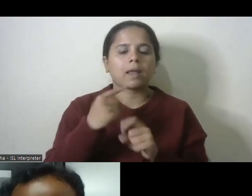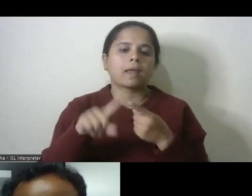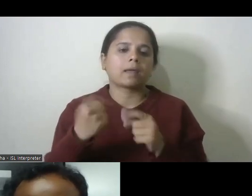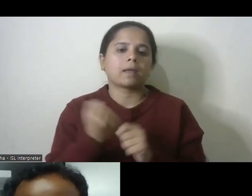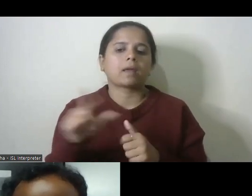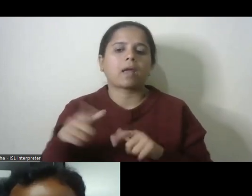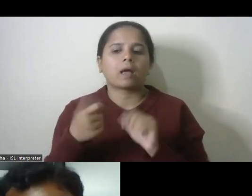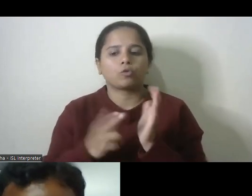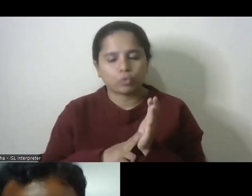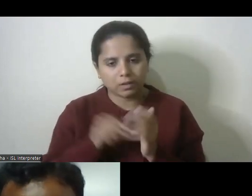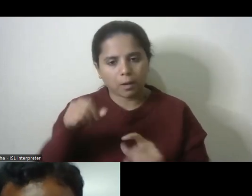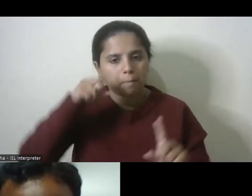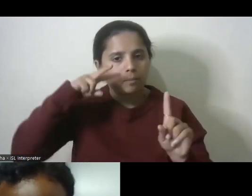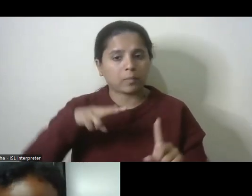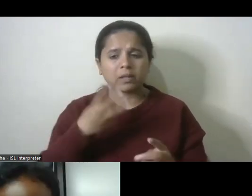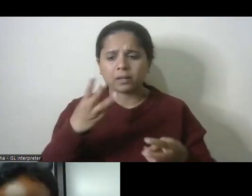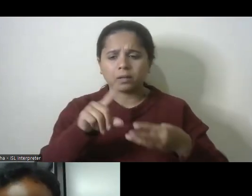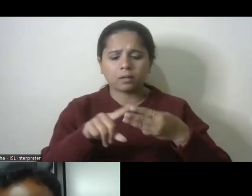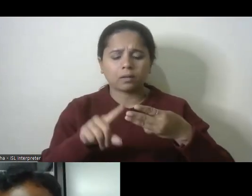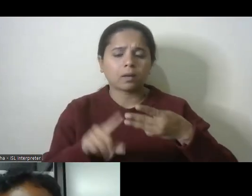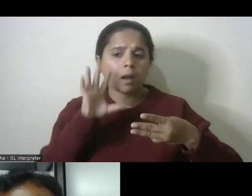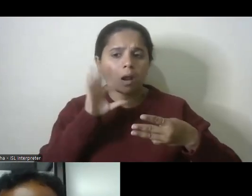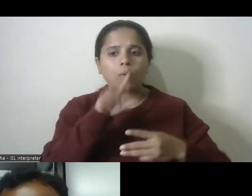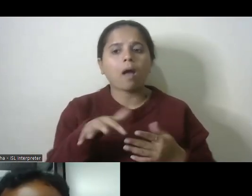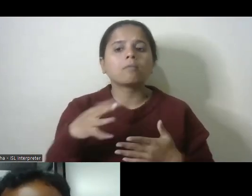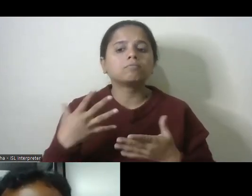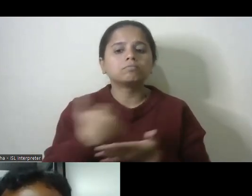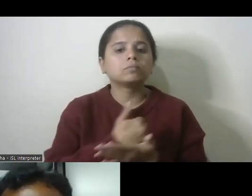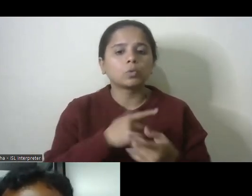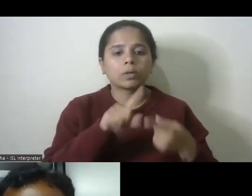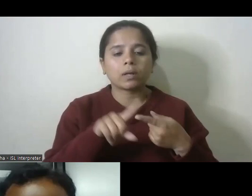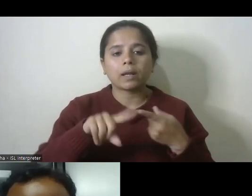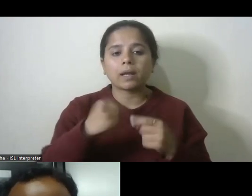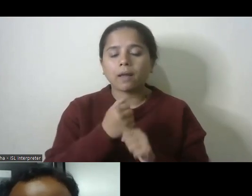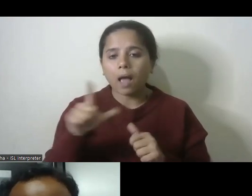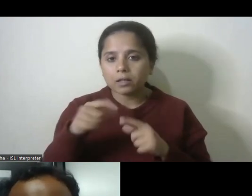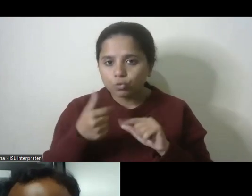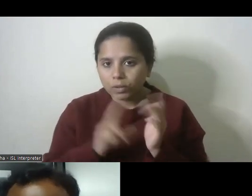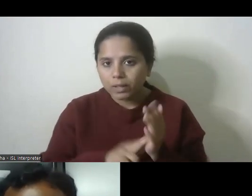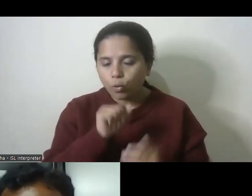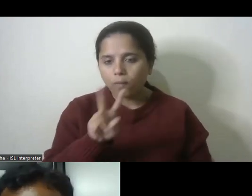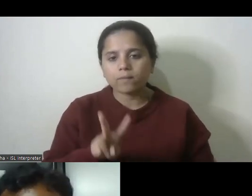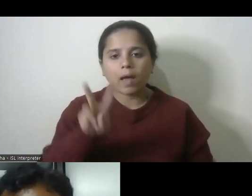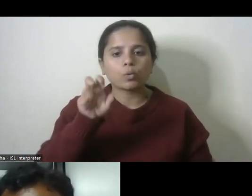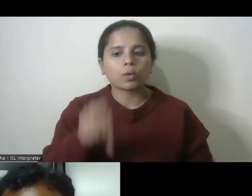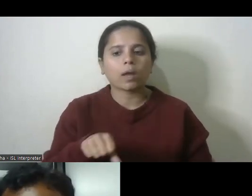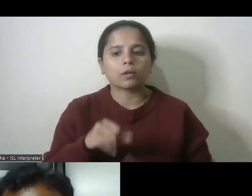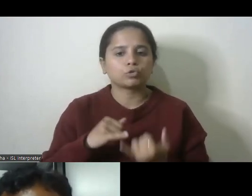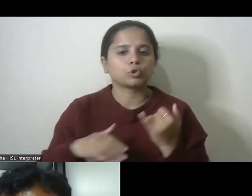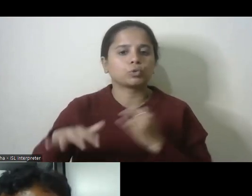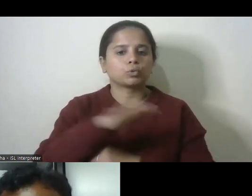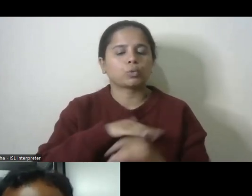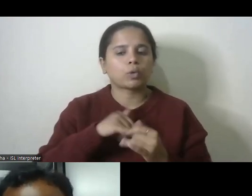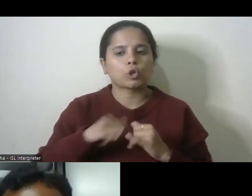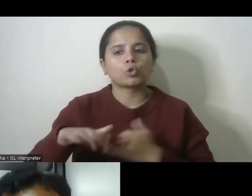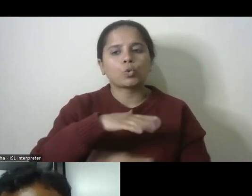the three important aspects she covered, like how egalitarian values can come up in social